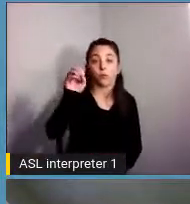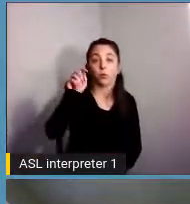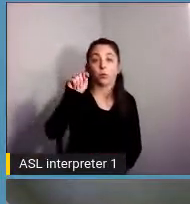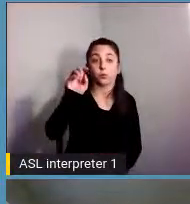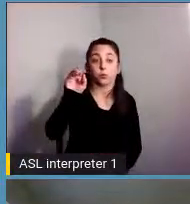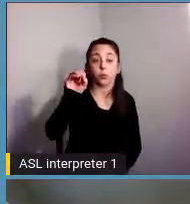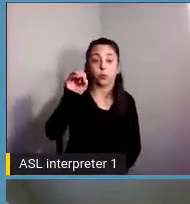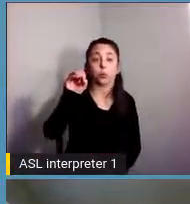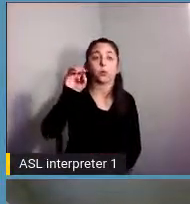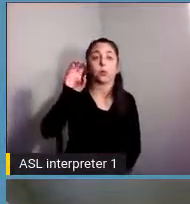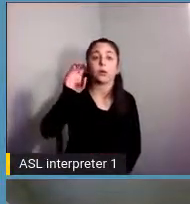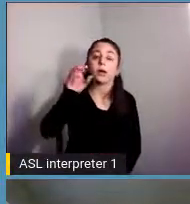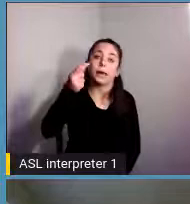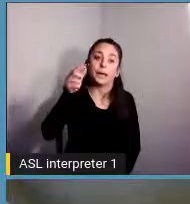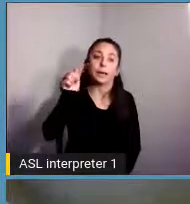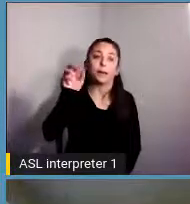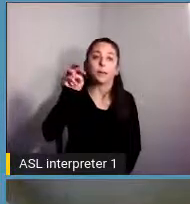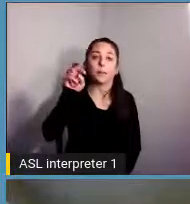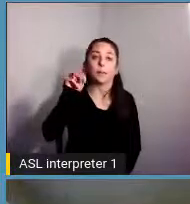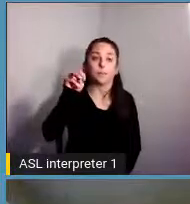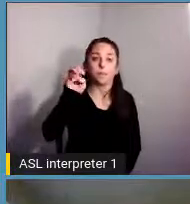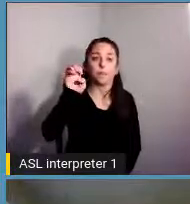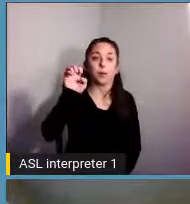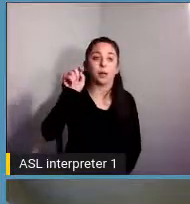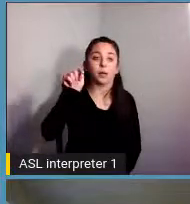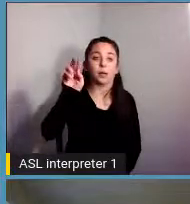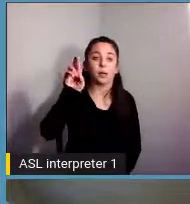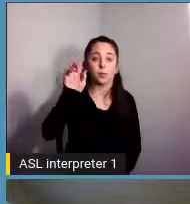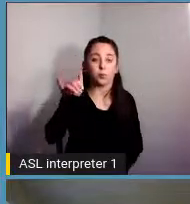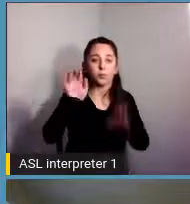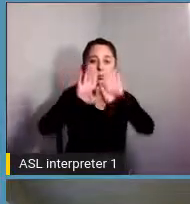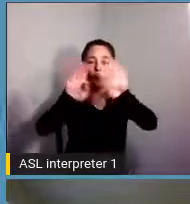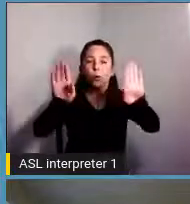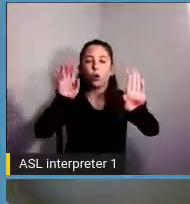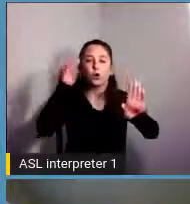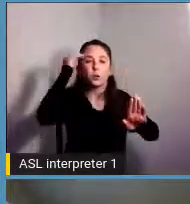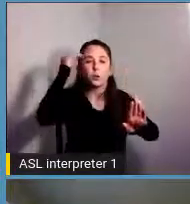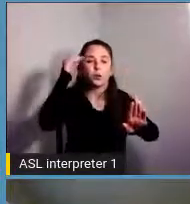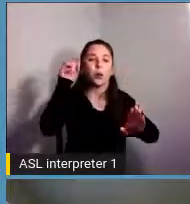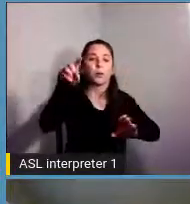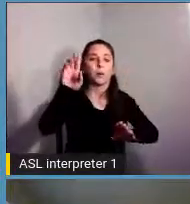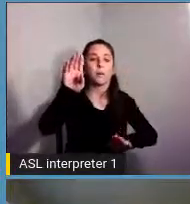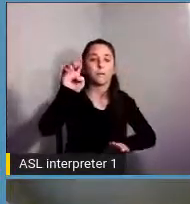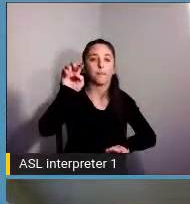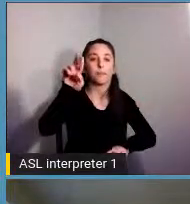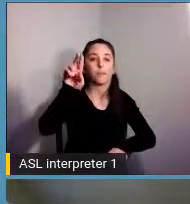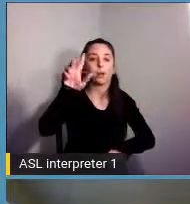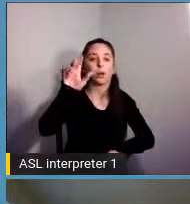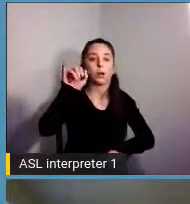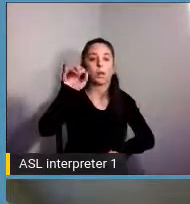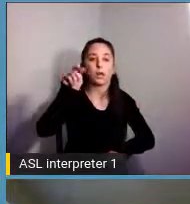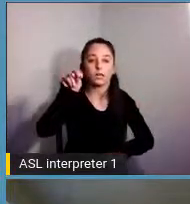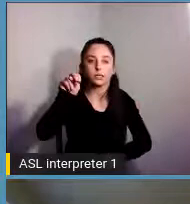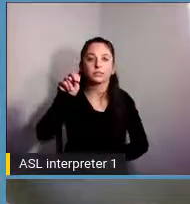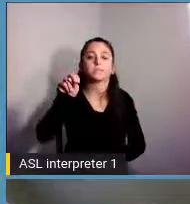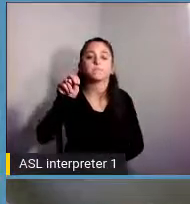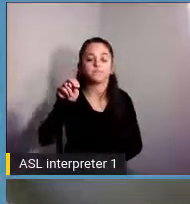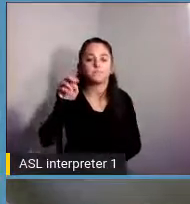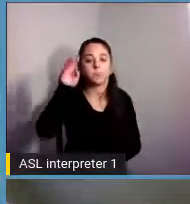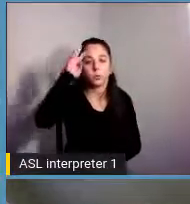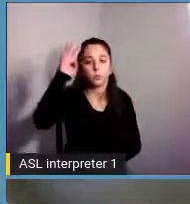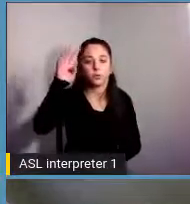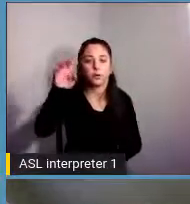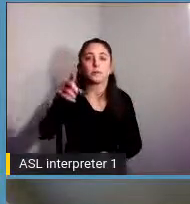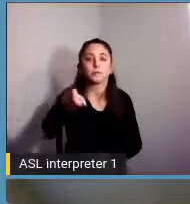So what you're seeing there is sections of the Berlin Wall. And he's created a online museum or